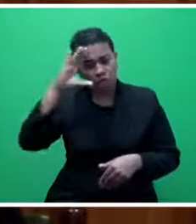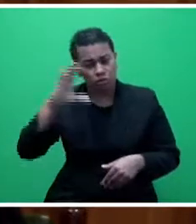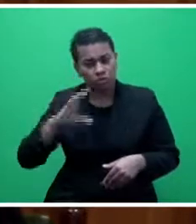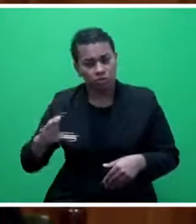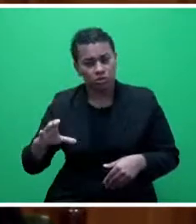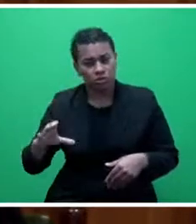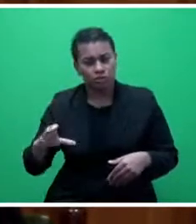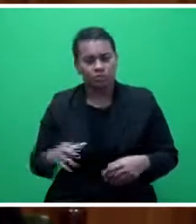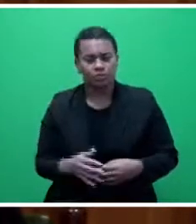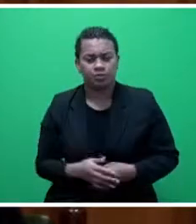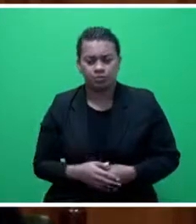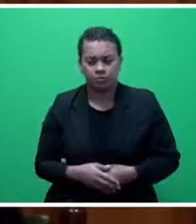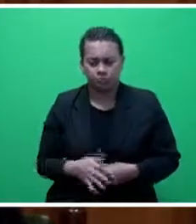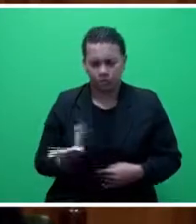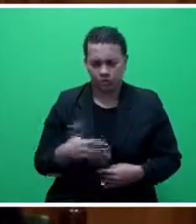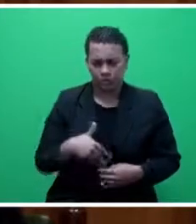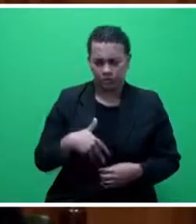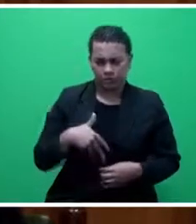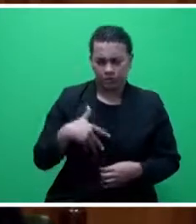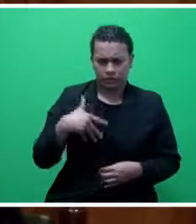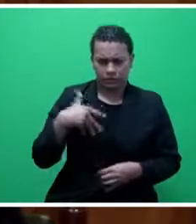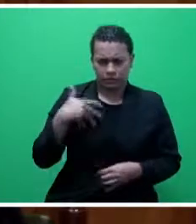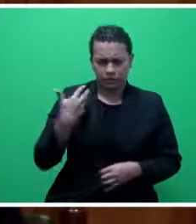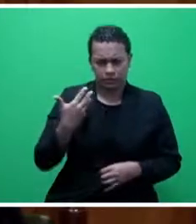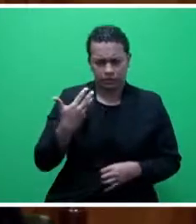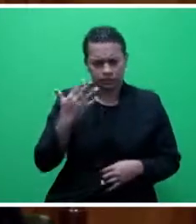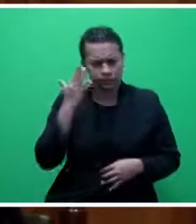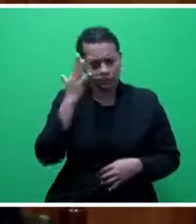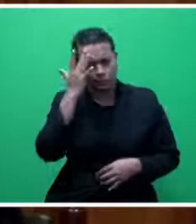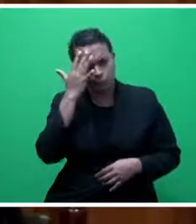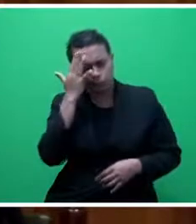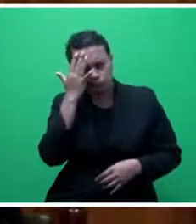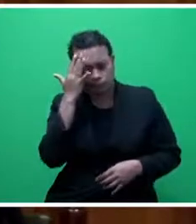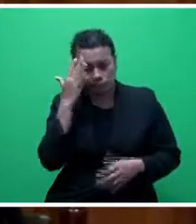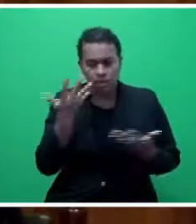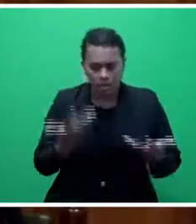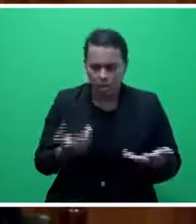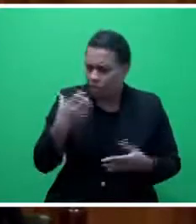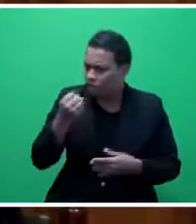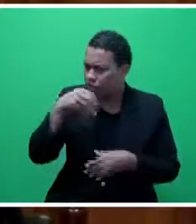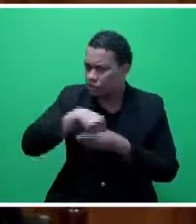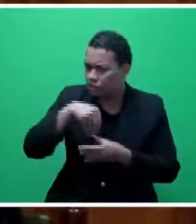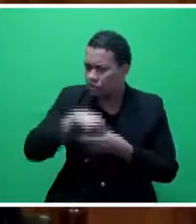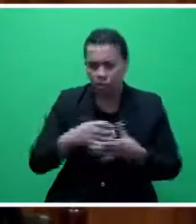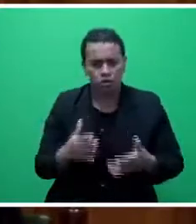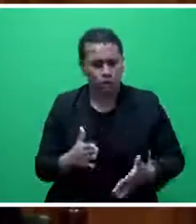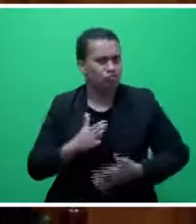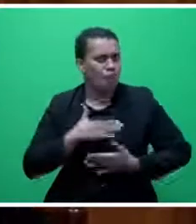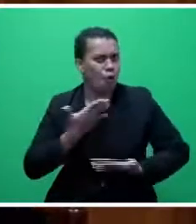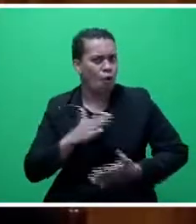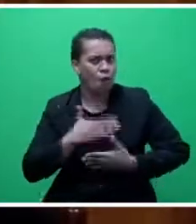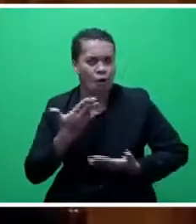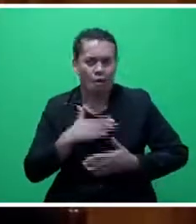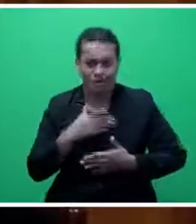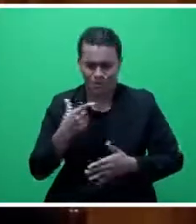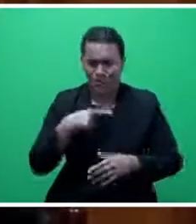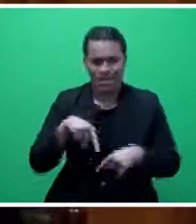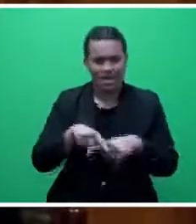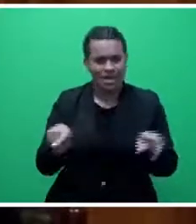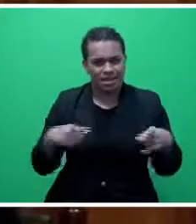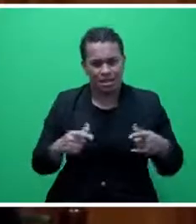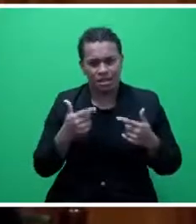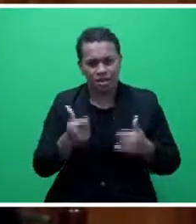had a sense of joy that their leaders could meet like this